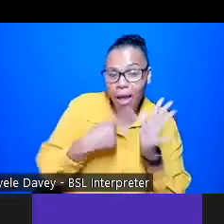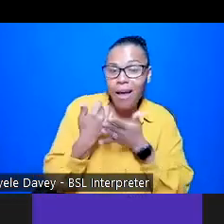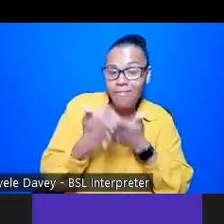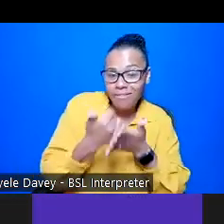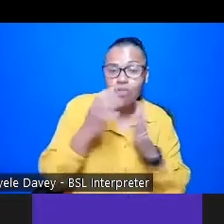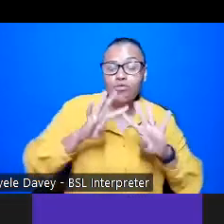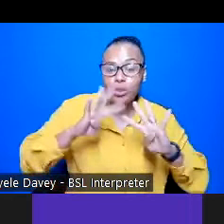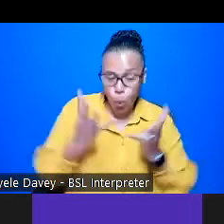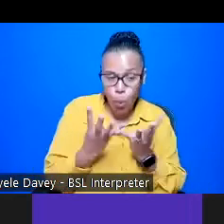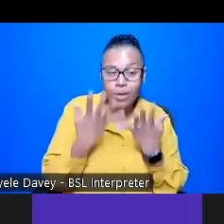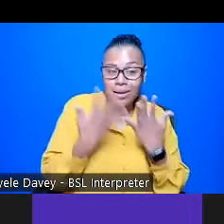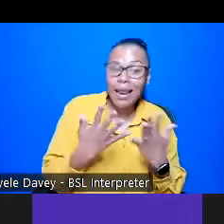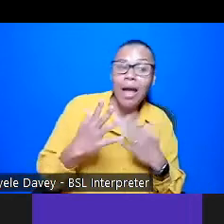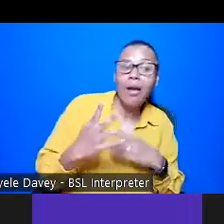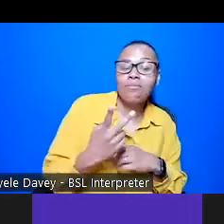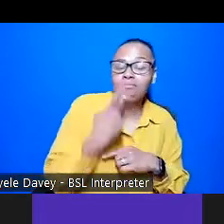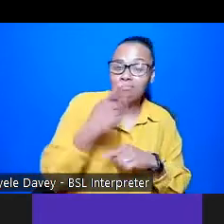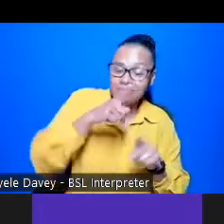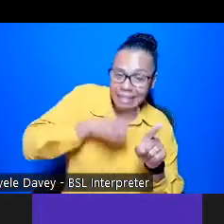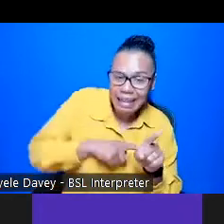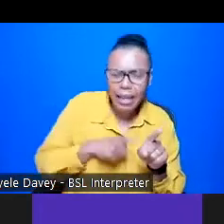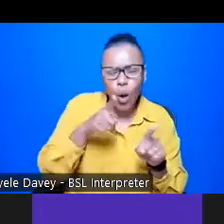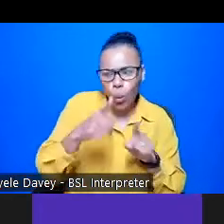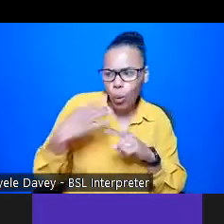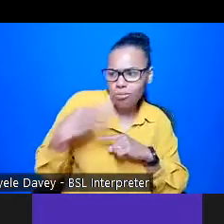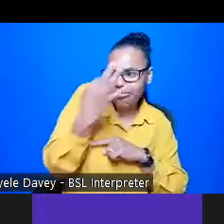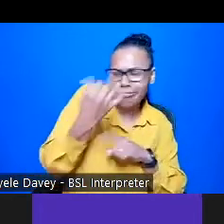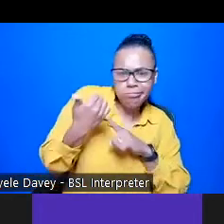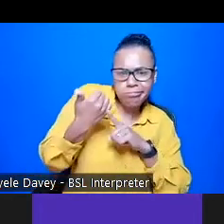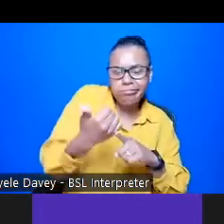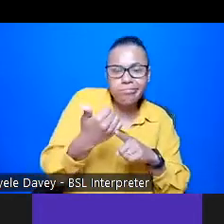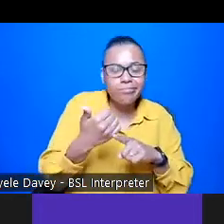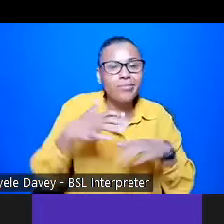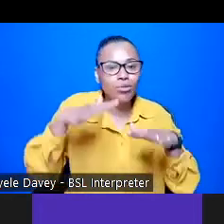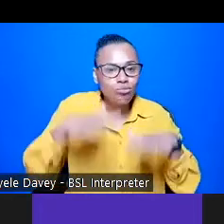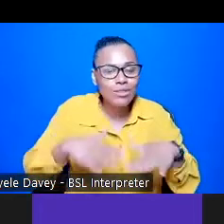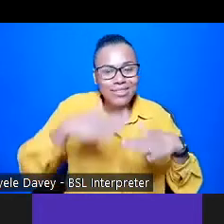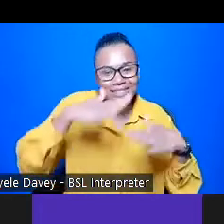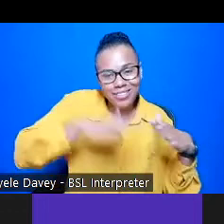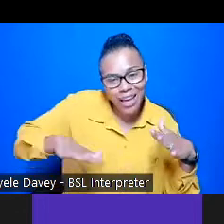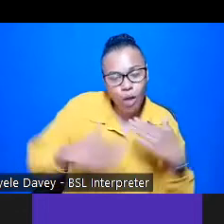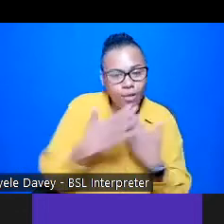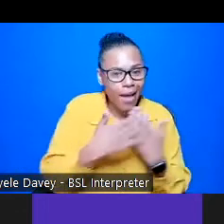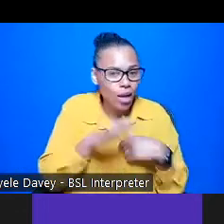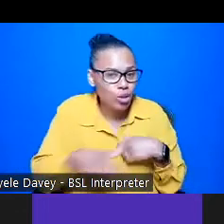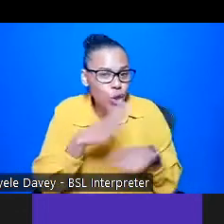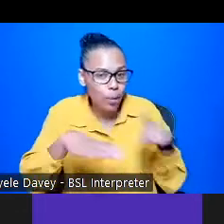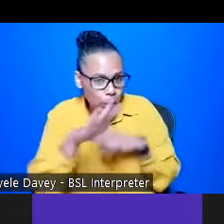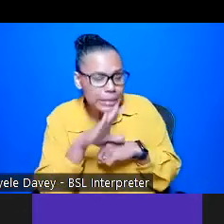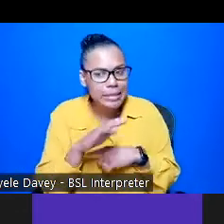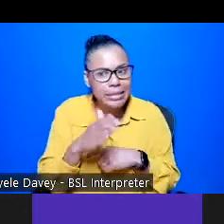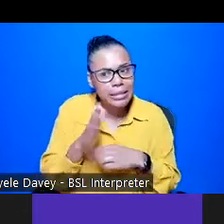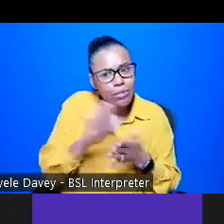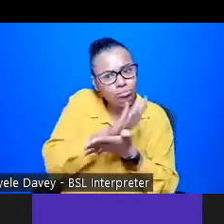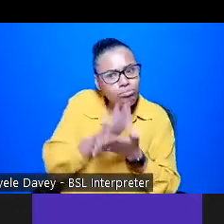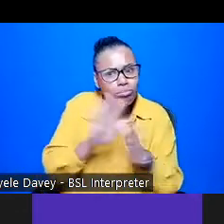continue to advocate on behalf of British South Asian communities in sport and physical activity. I am pleased to see the development of the board, who